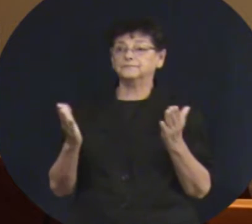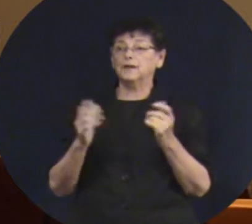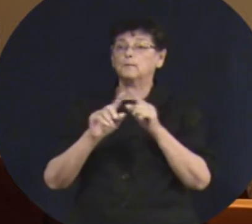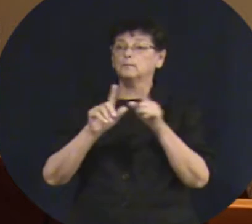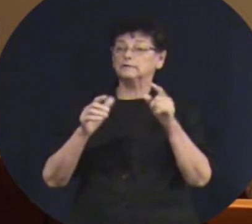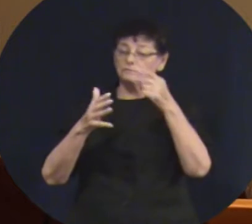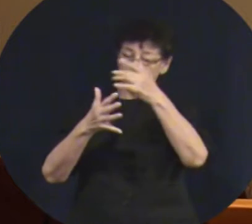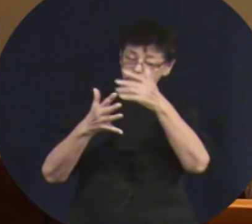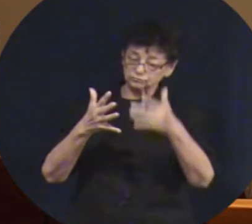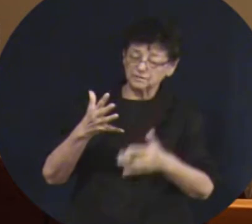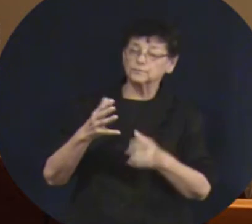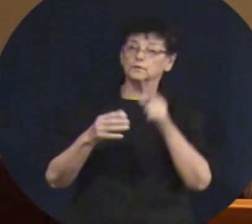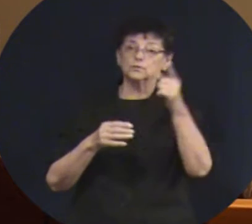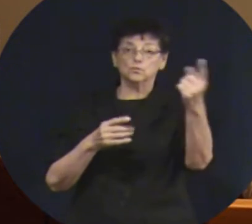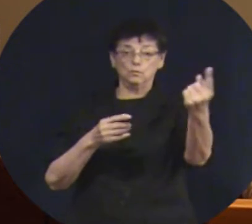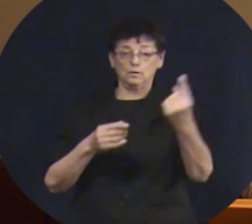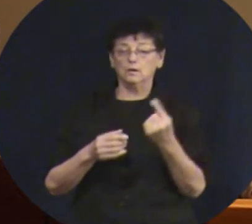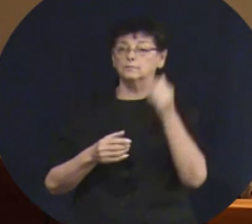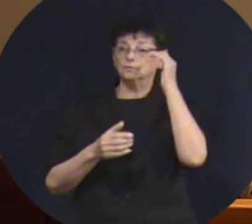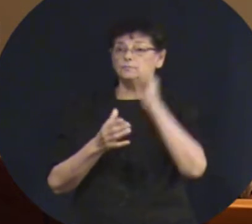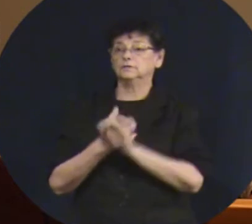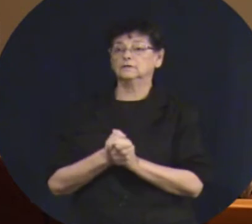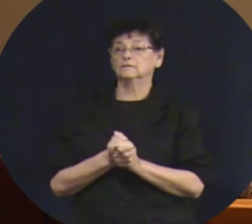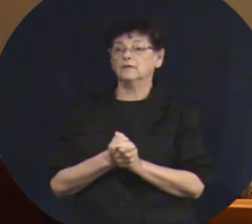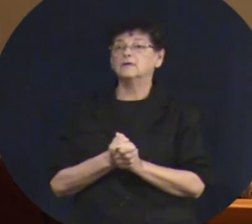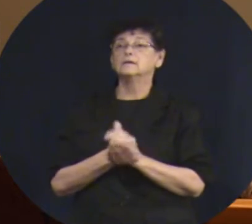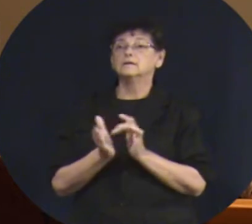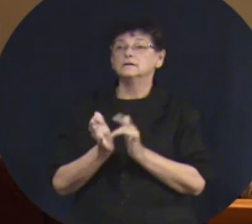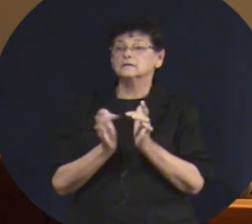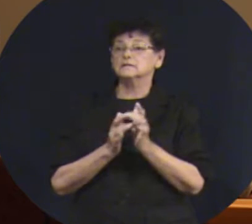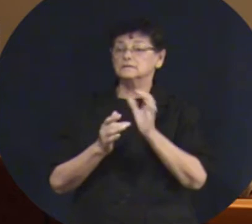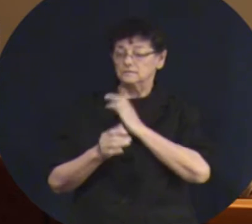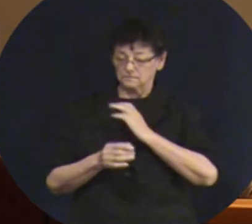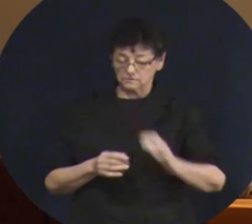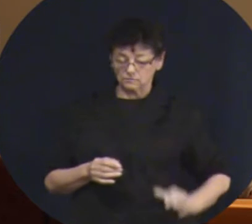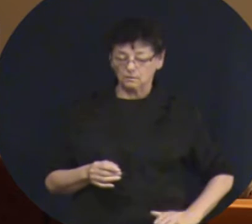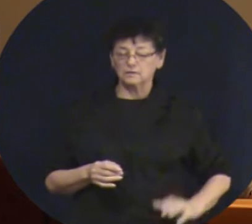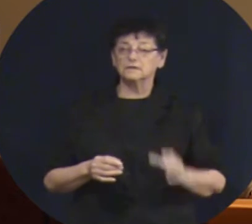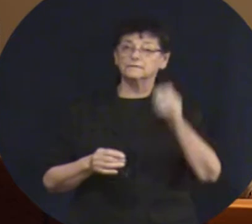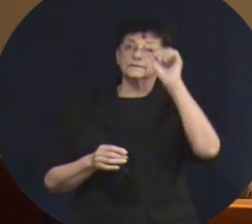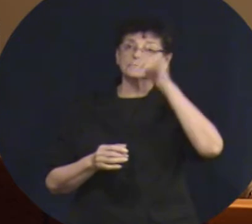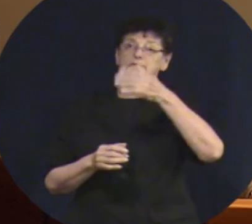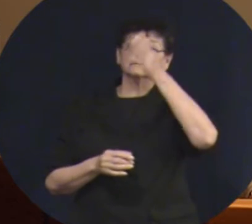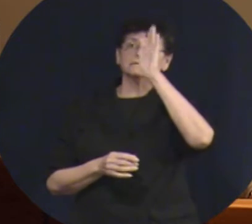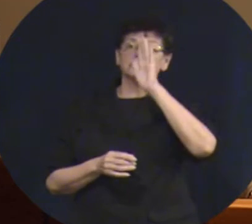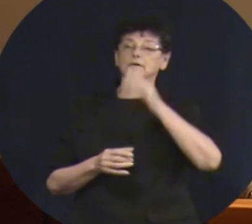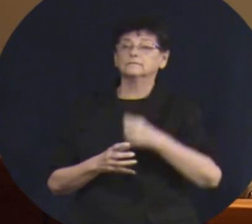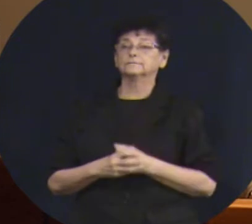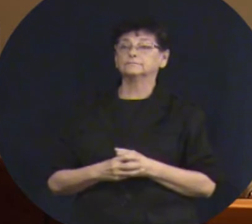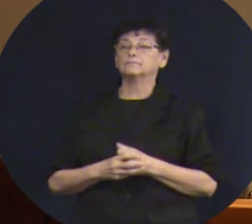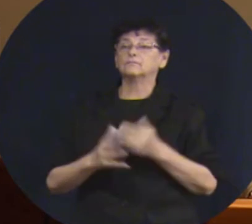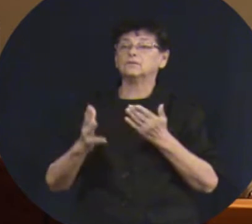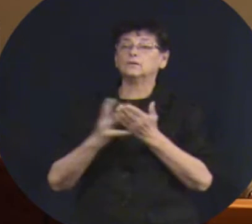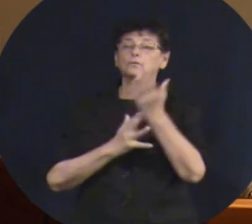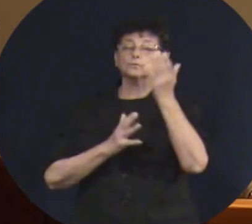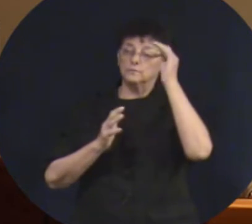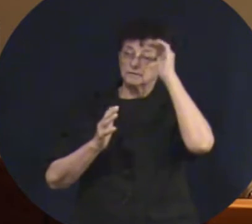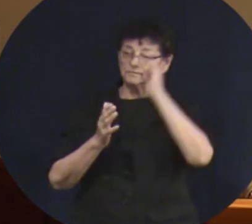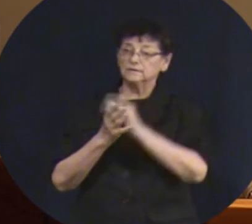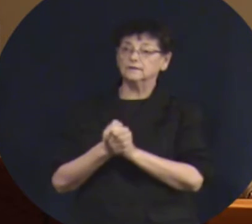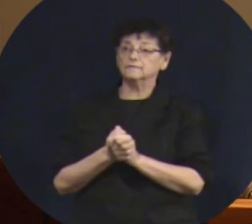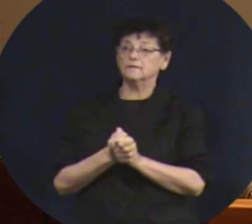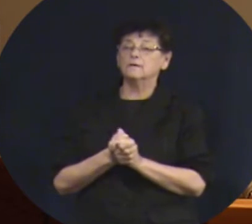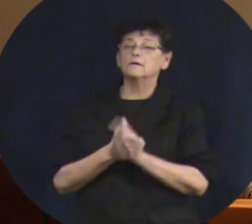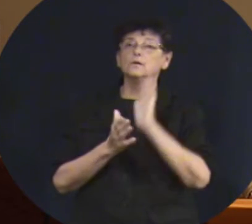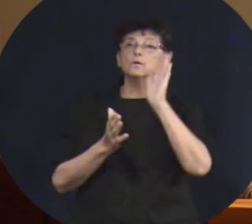But these are written that you may come to believe that Jesus is the Christ, the Son of God, and that through this belief